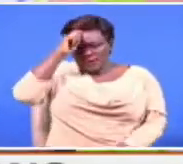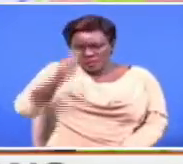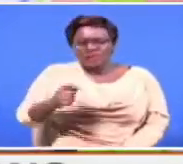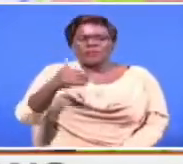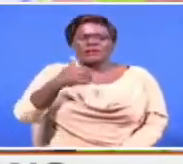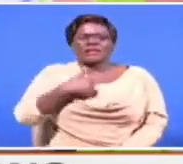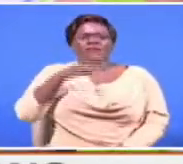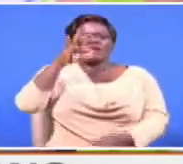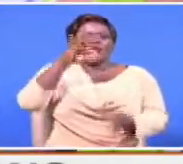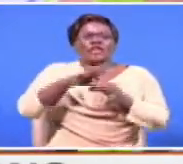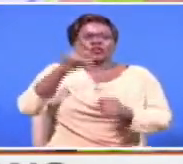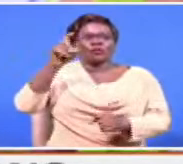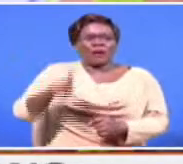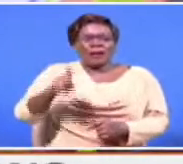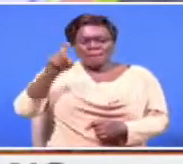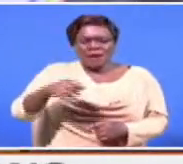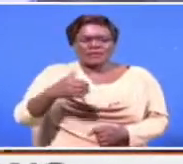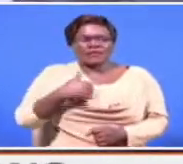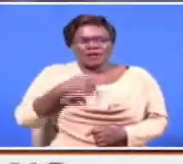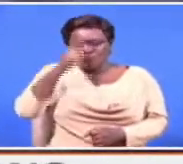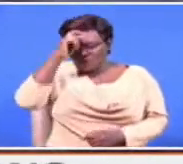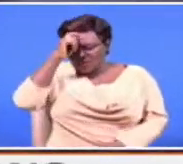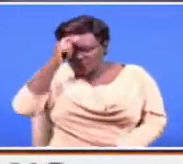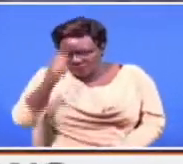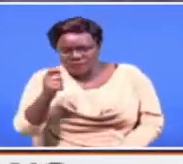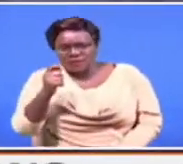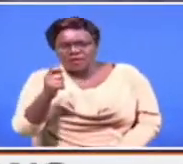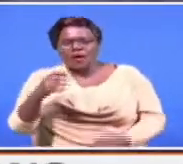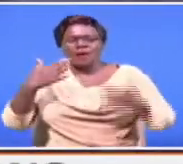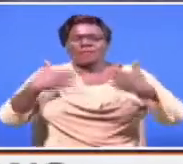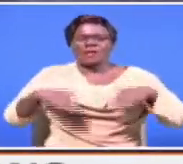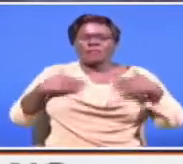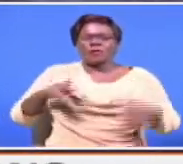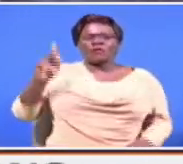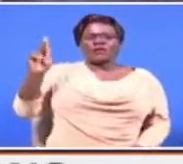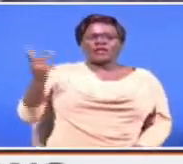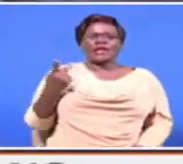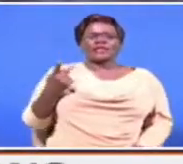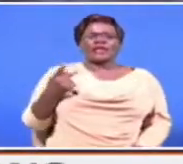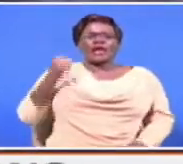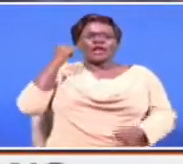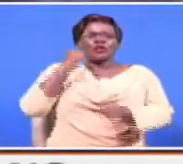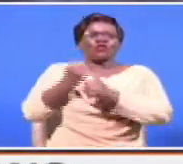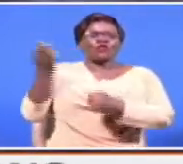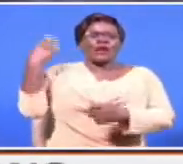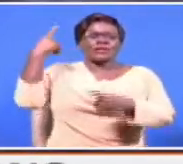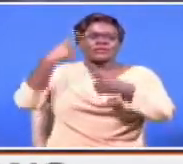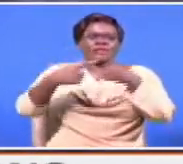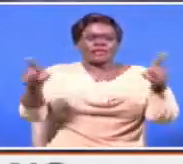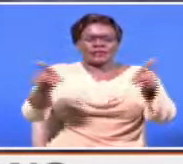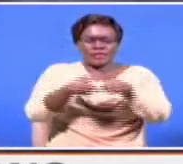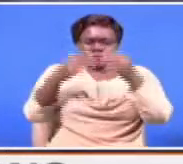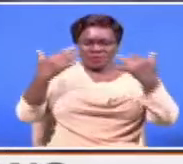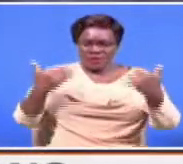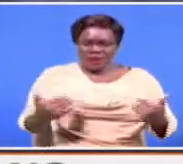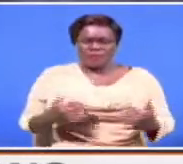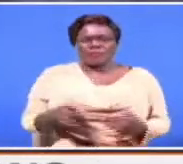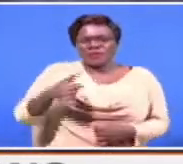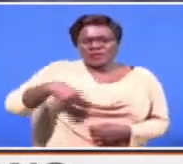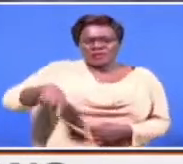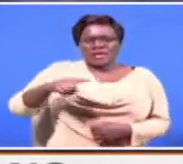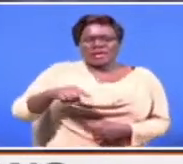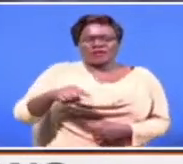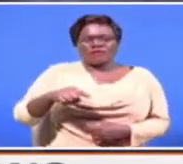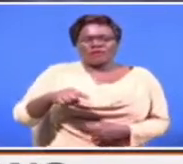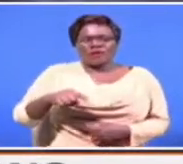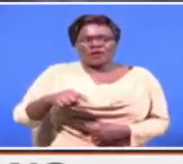our elections. We must have respect for the people of Kenya, what they did last year. And for that reason, we are not